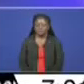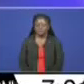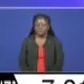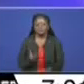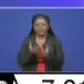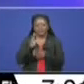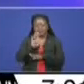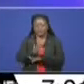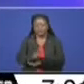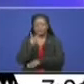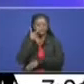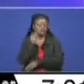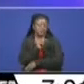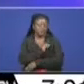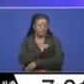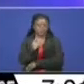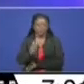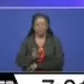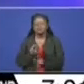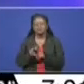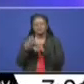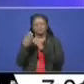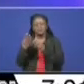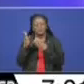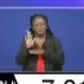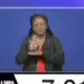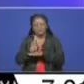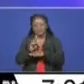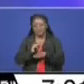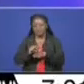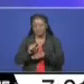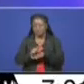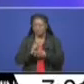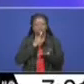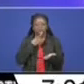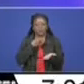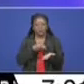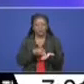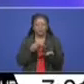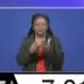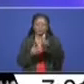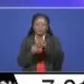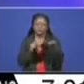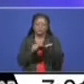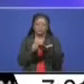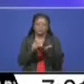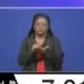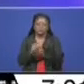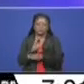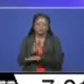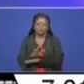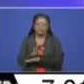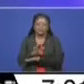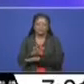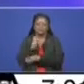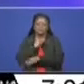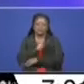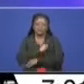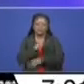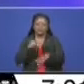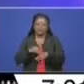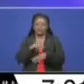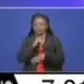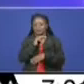Good evening, everyone. I'm Keishla Adderley, and welcome to the Bahamas Tonight, the National Report. Topping the news this evening, staff at the